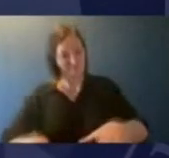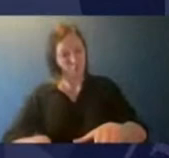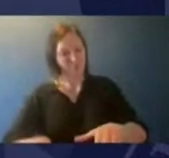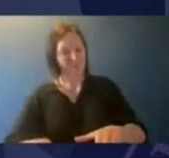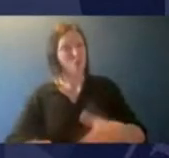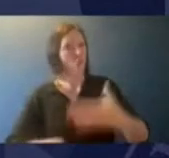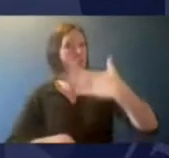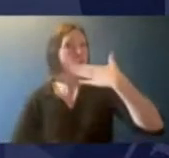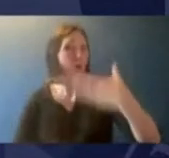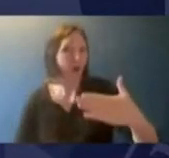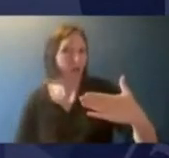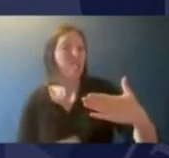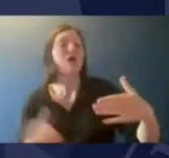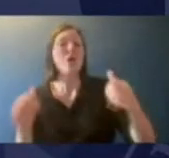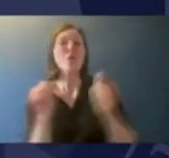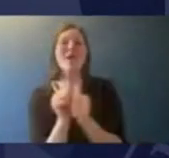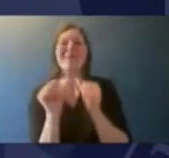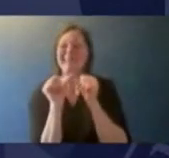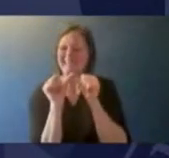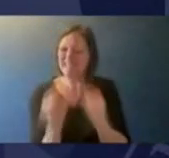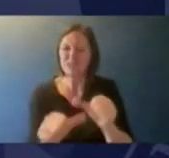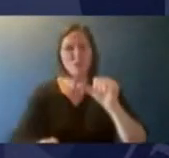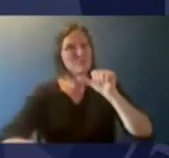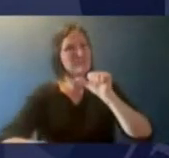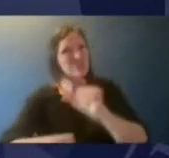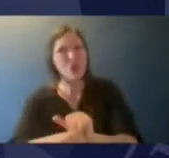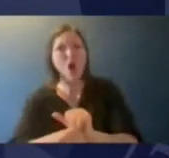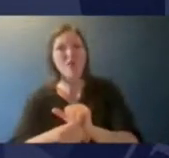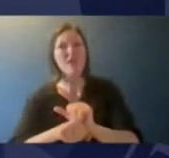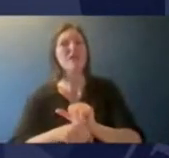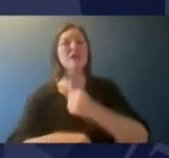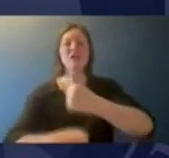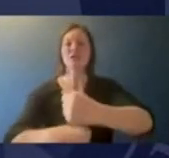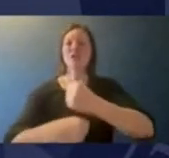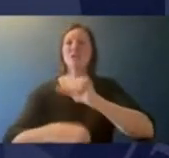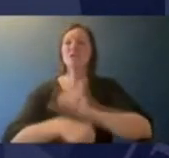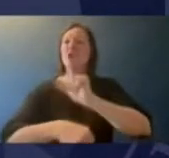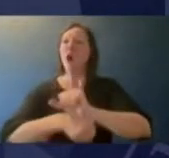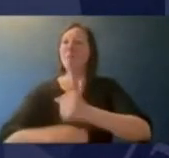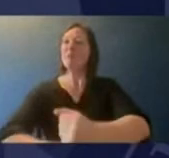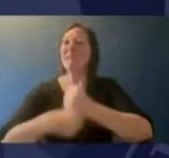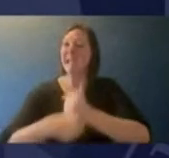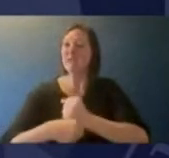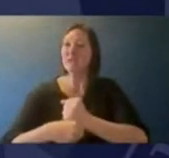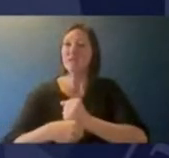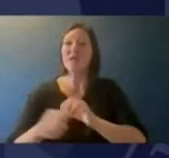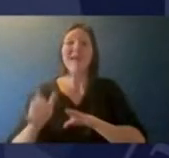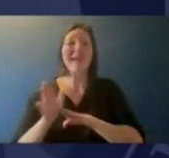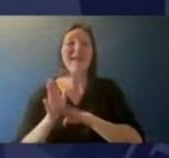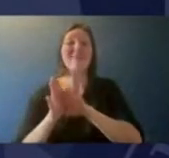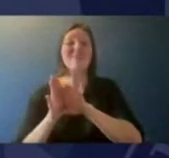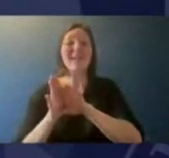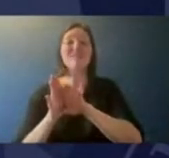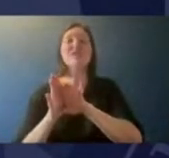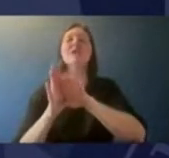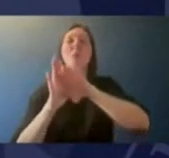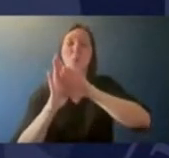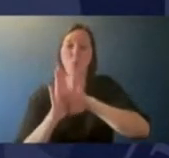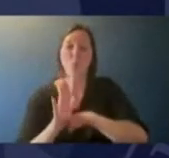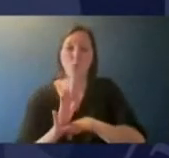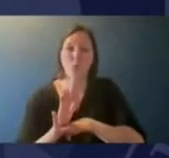with continued solid job creation, inflation gradually moving